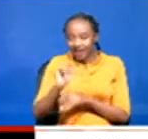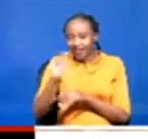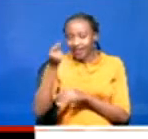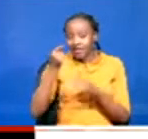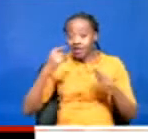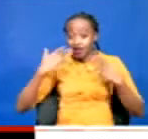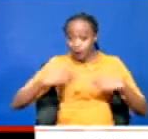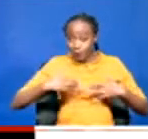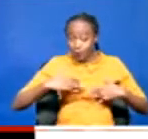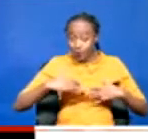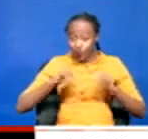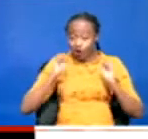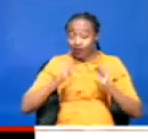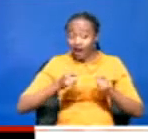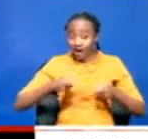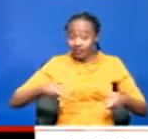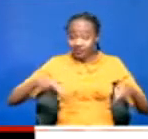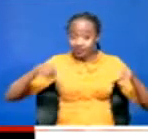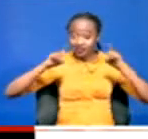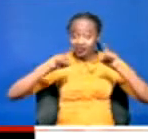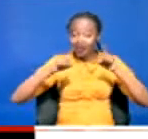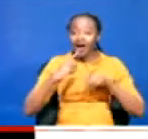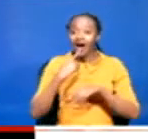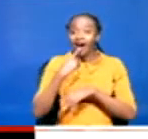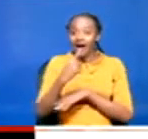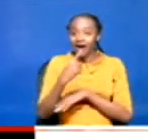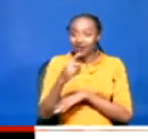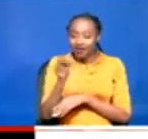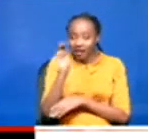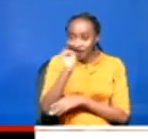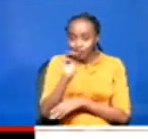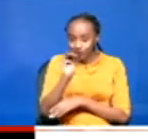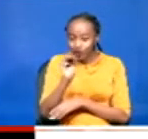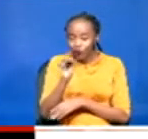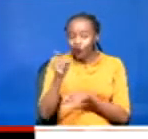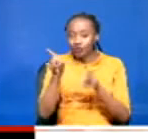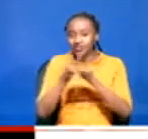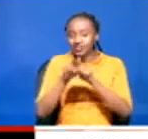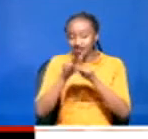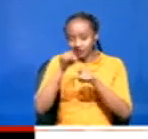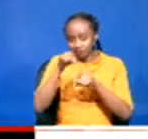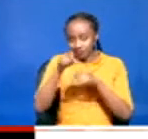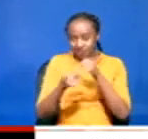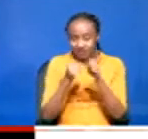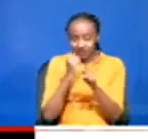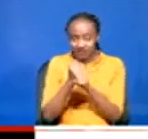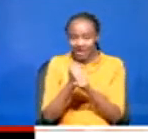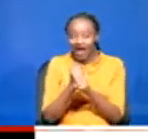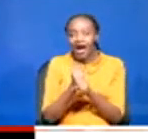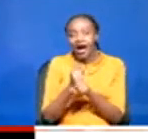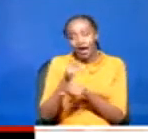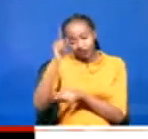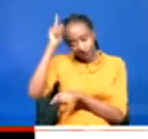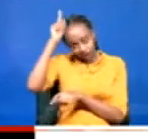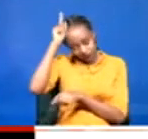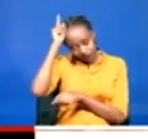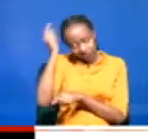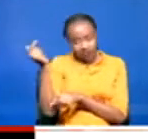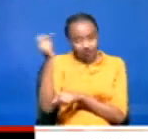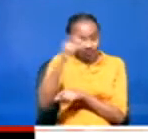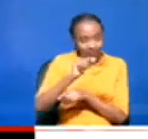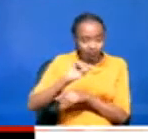to clock 100 million by the same year. The report further shows that rural urban migration is getting worse,